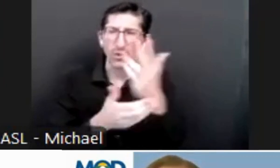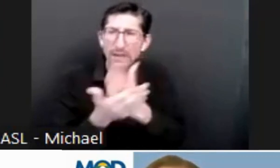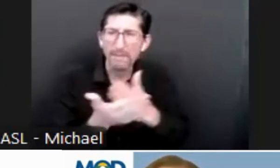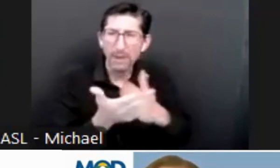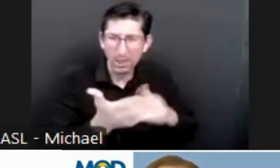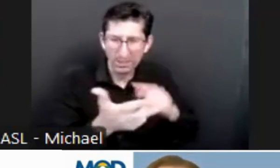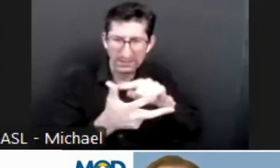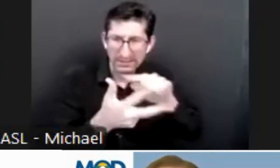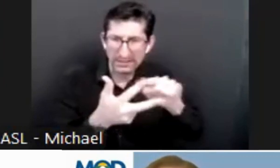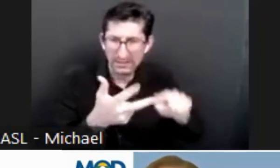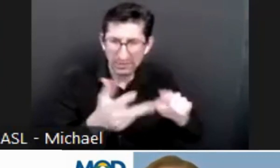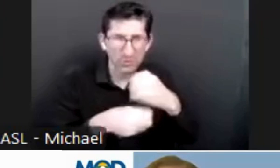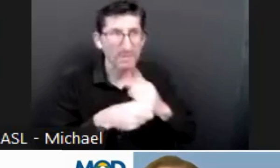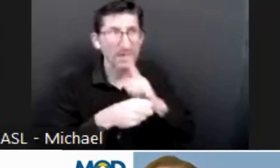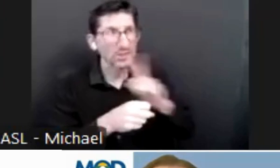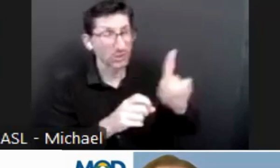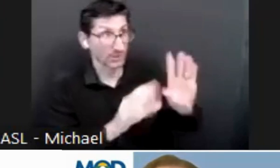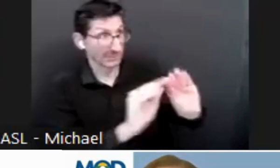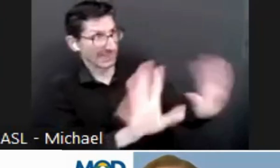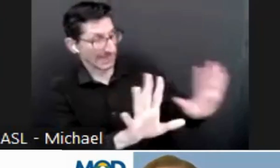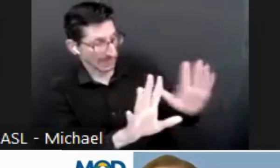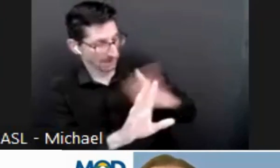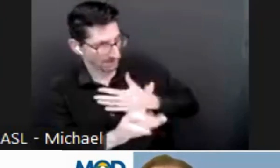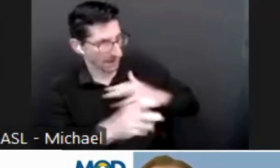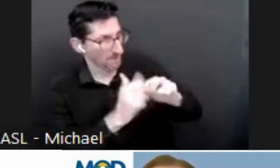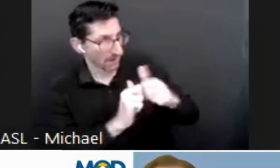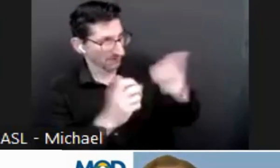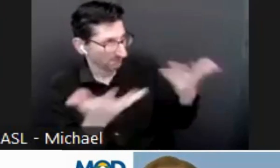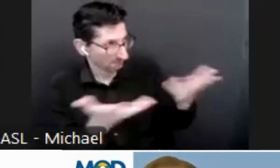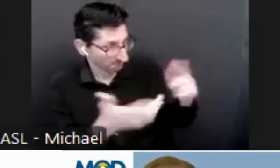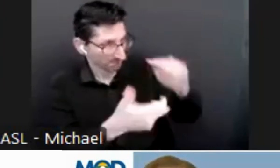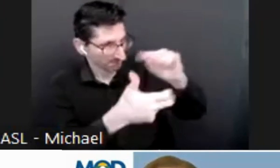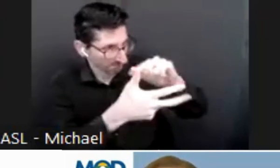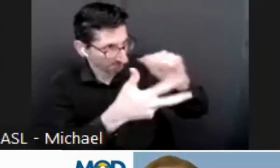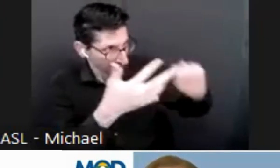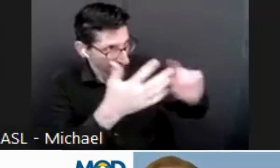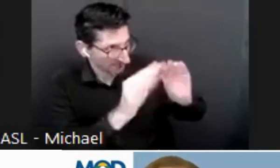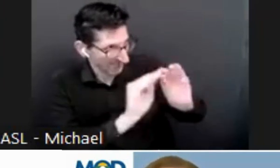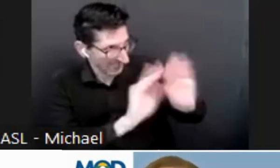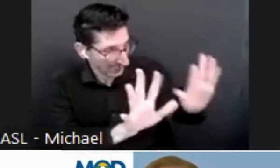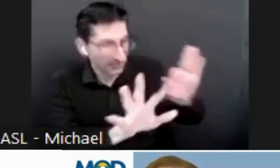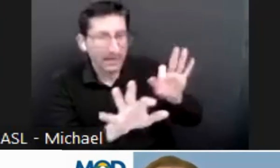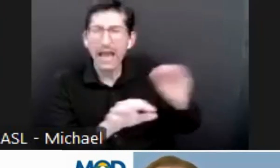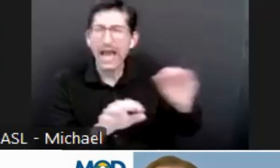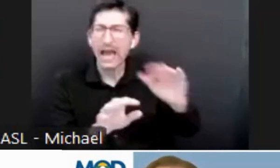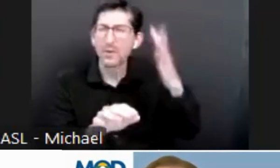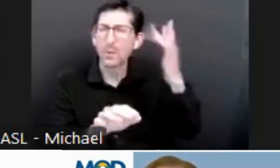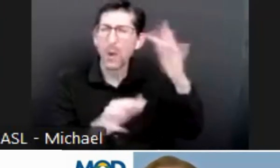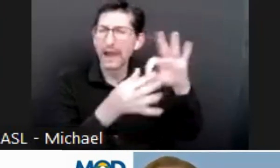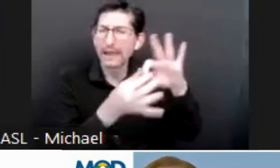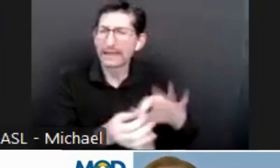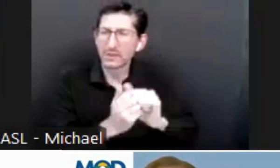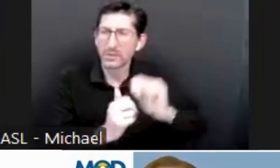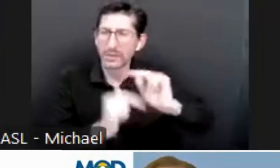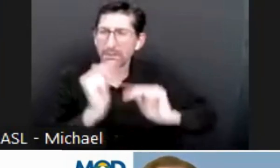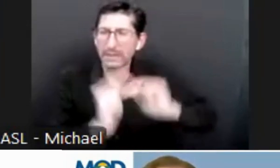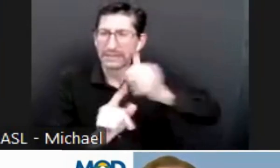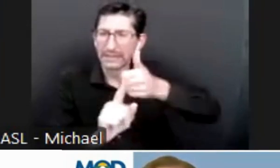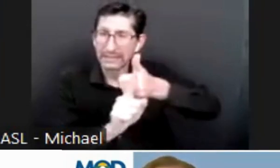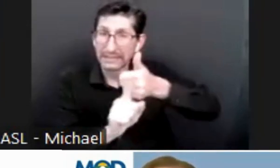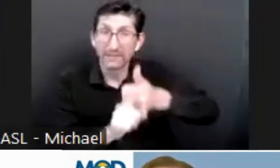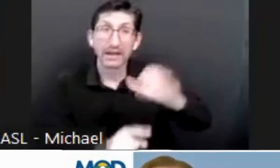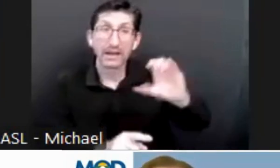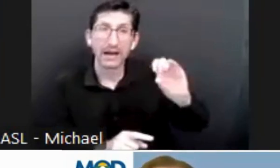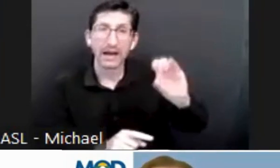super clear to your housing provider what the issue is and why the issue is disability related. So the obstacle is the